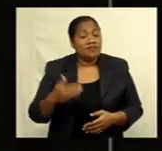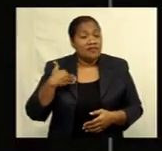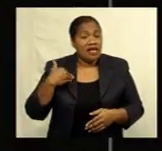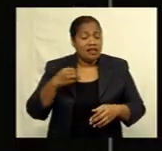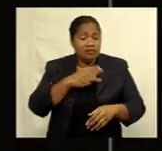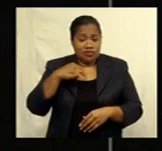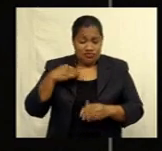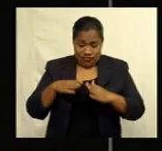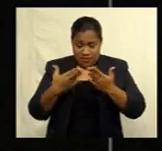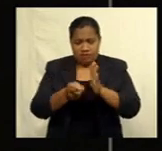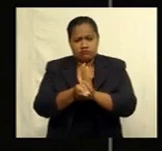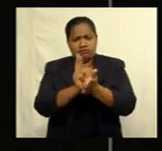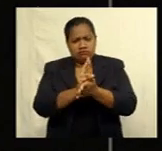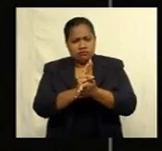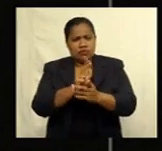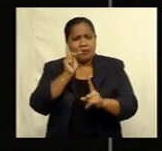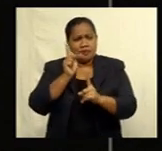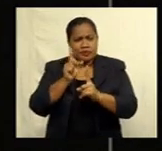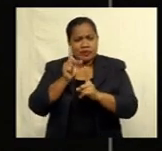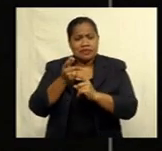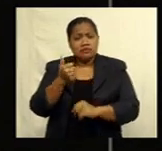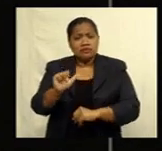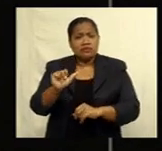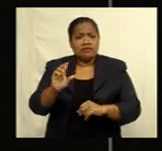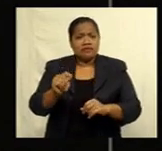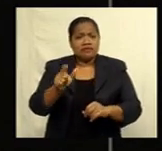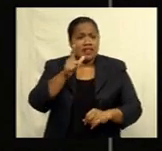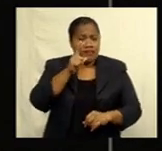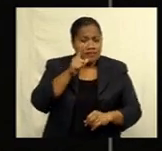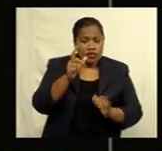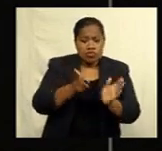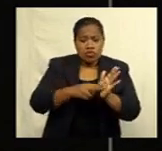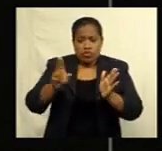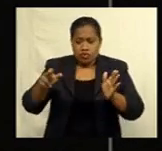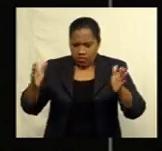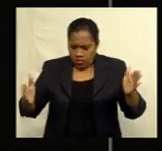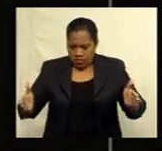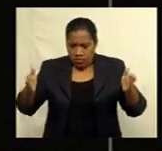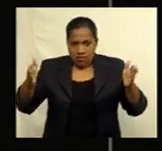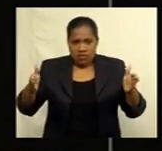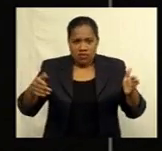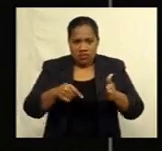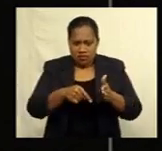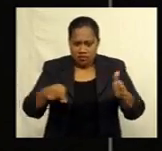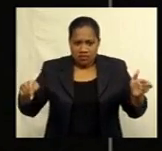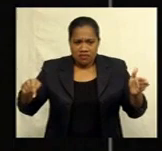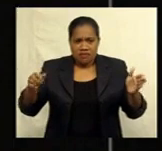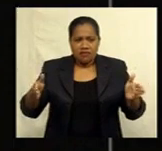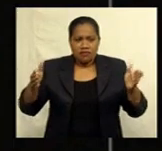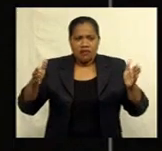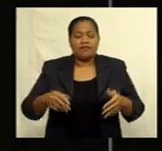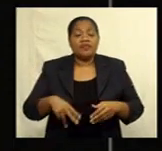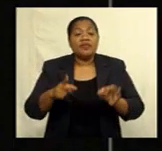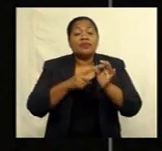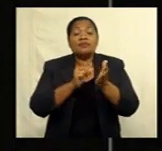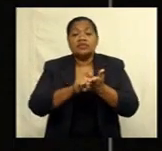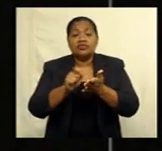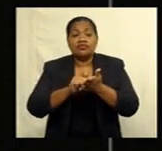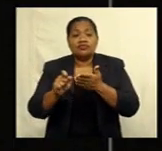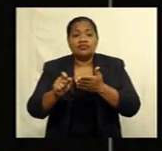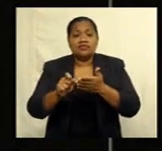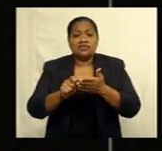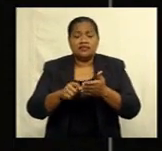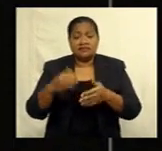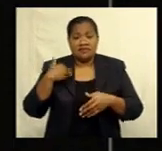is reviewing the purpose and use of the Lami to Nosuri containment border entirely. Permanent Secretary for Health Dr. James Fong says